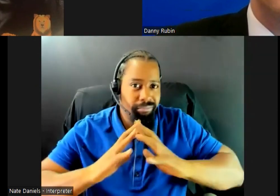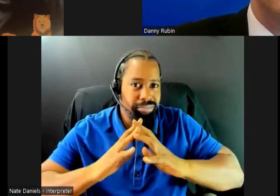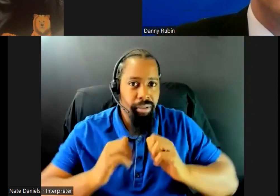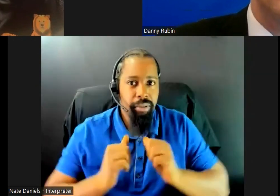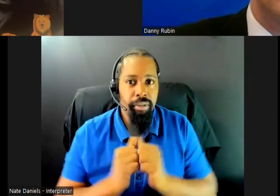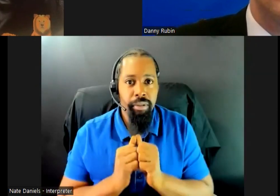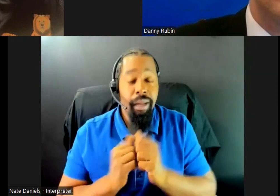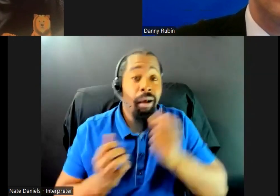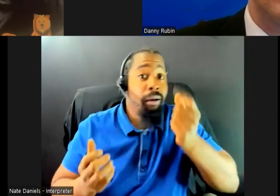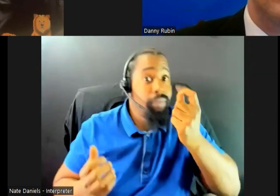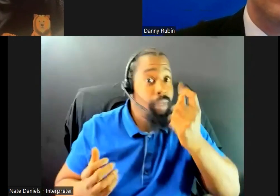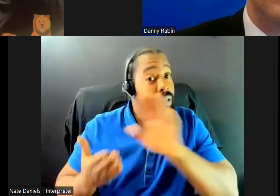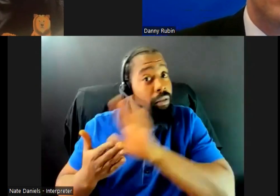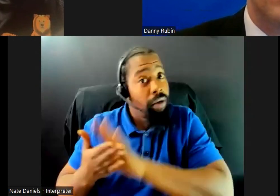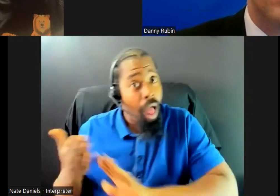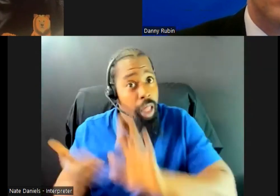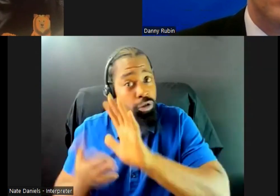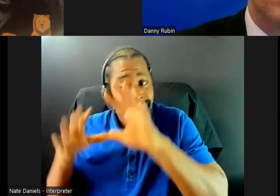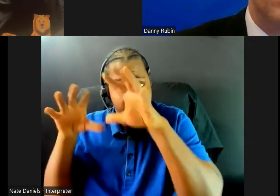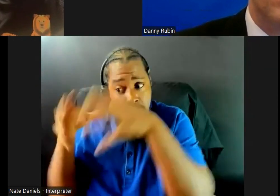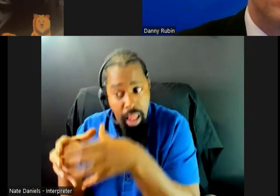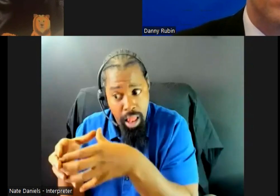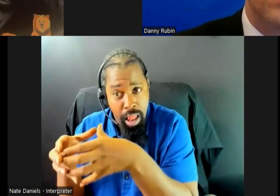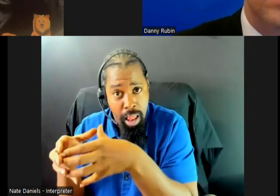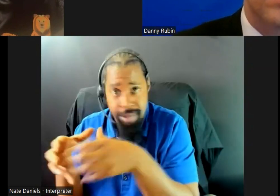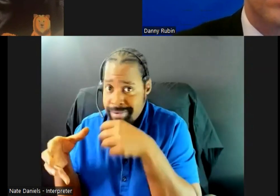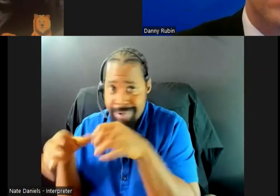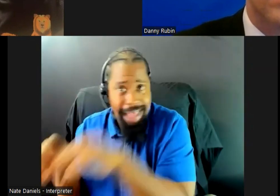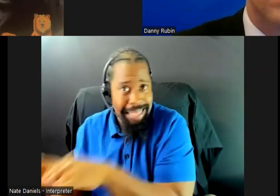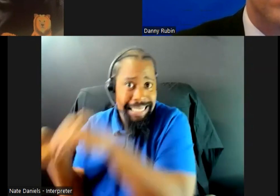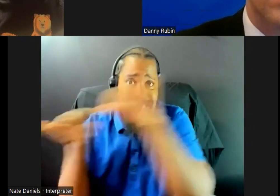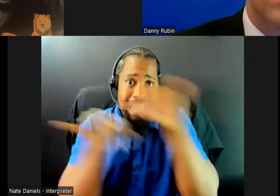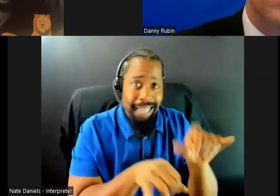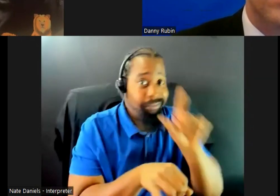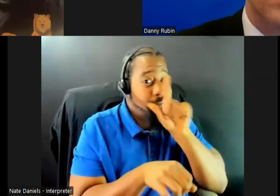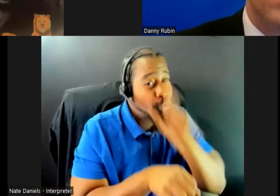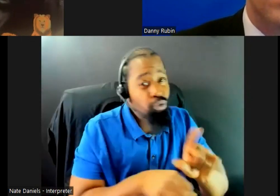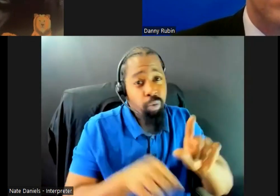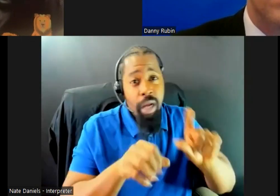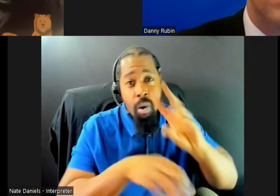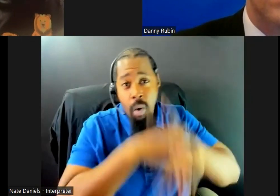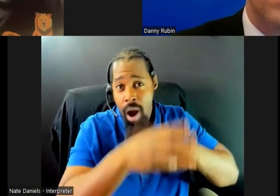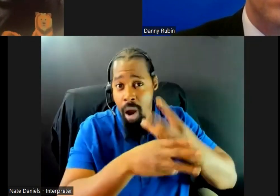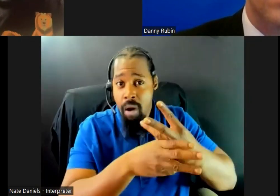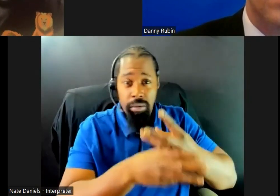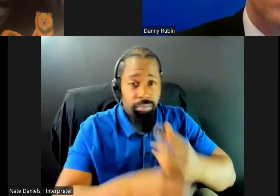real life. And a lot of people are just